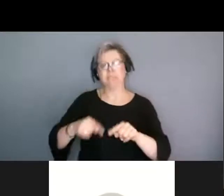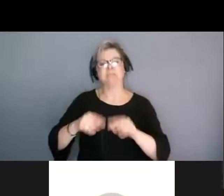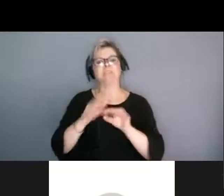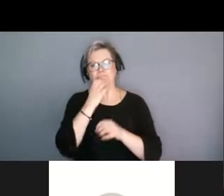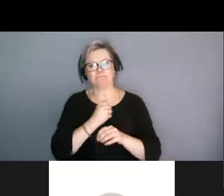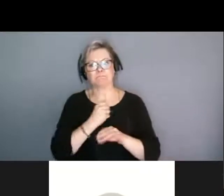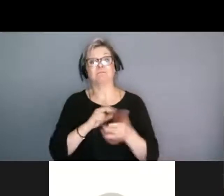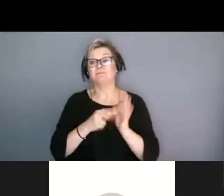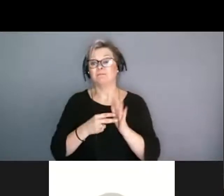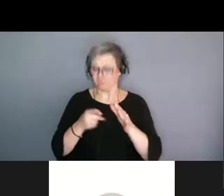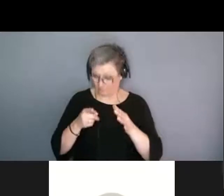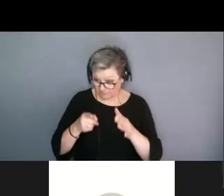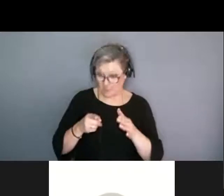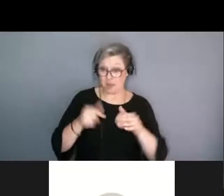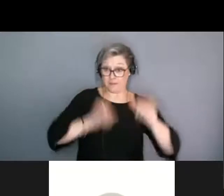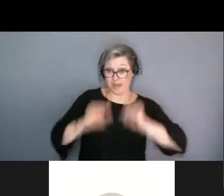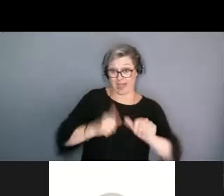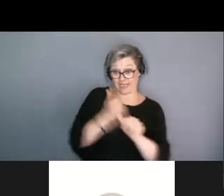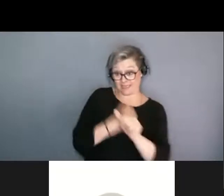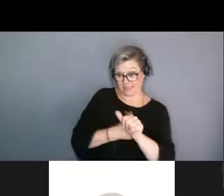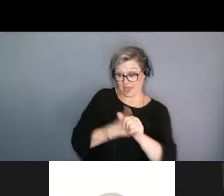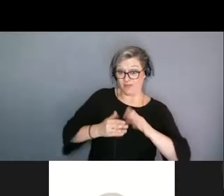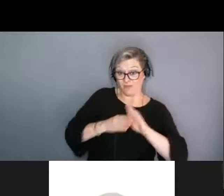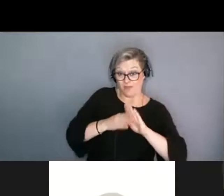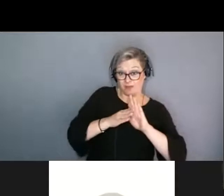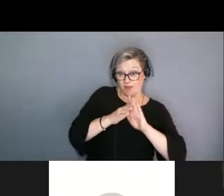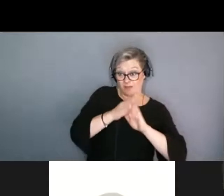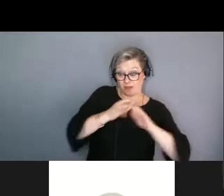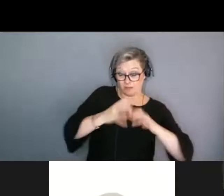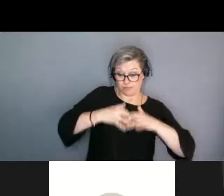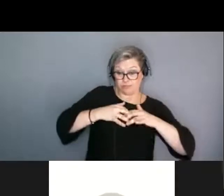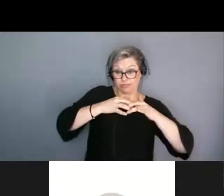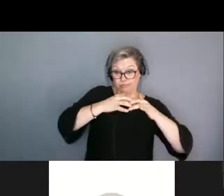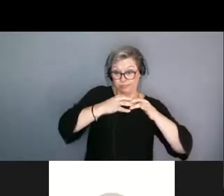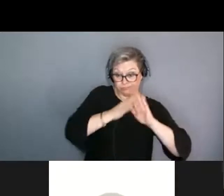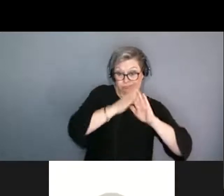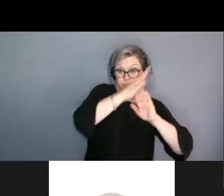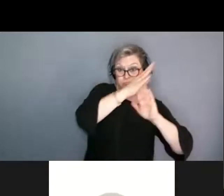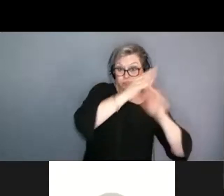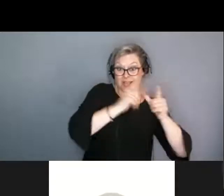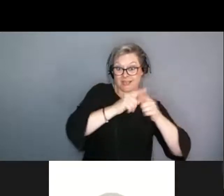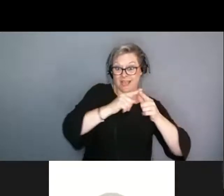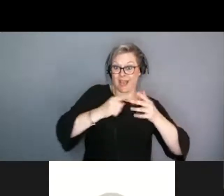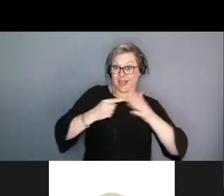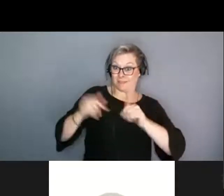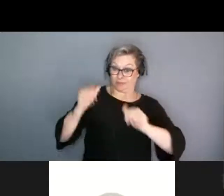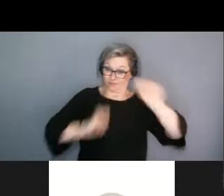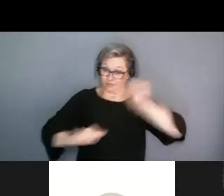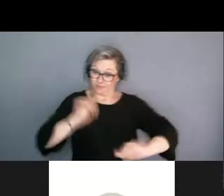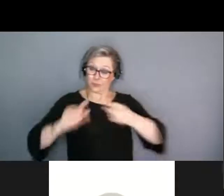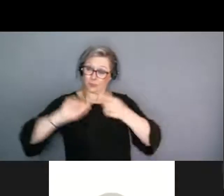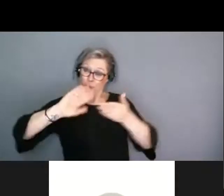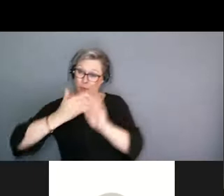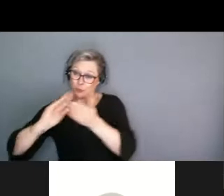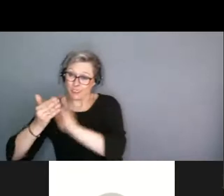toward the creation of the play, and then we present it to the community that is the peer